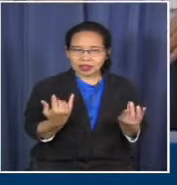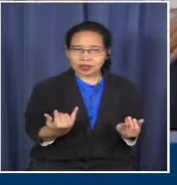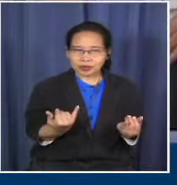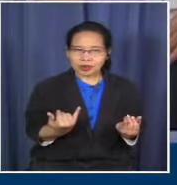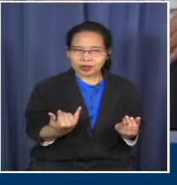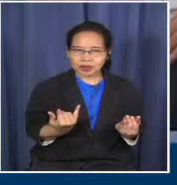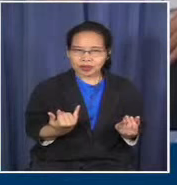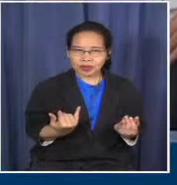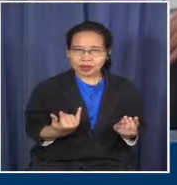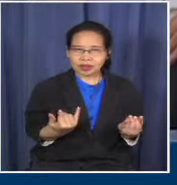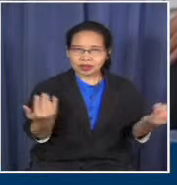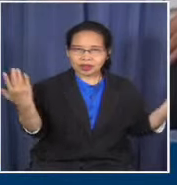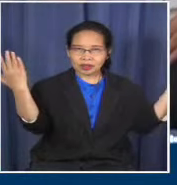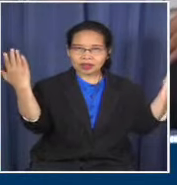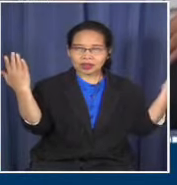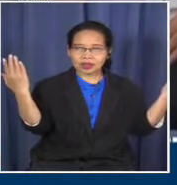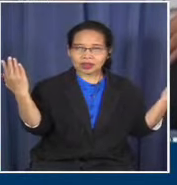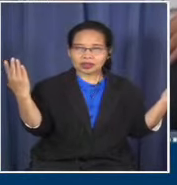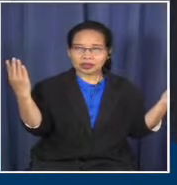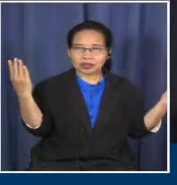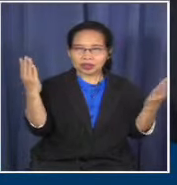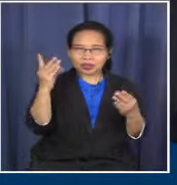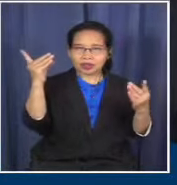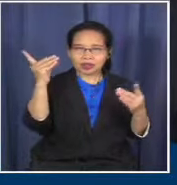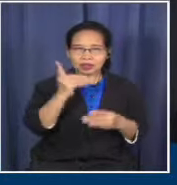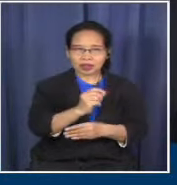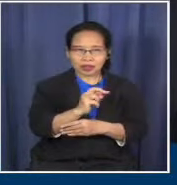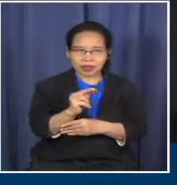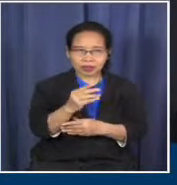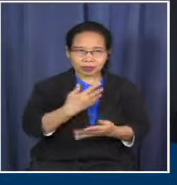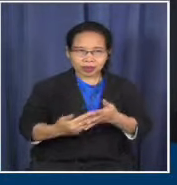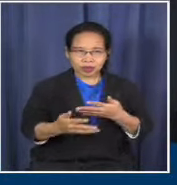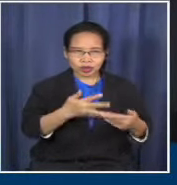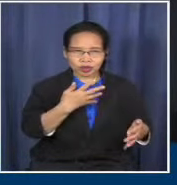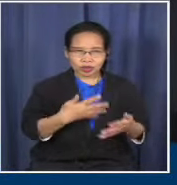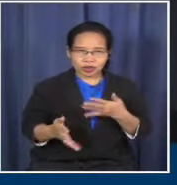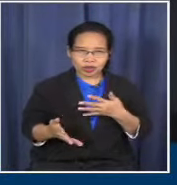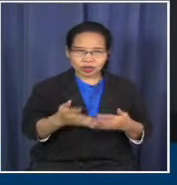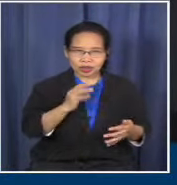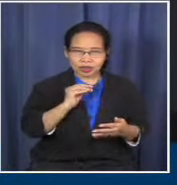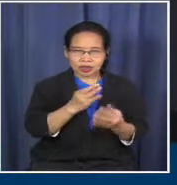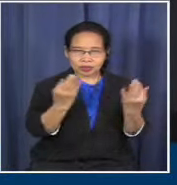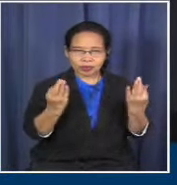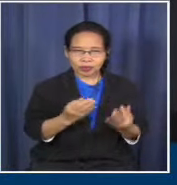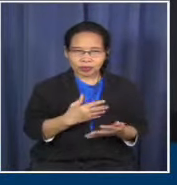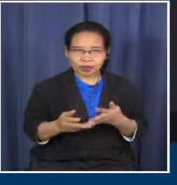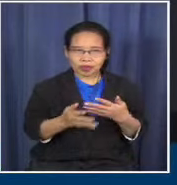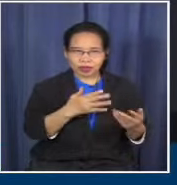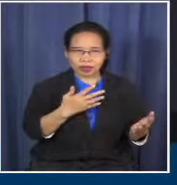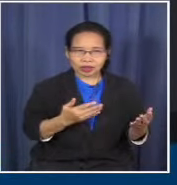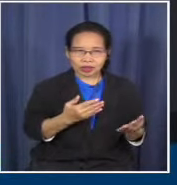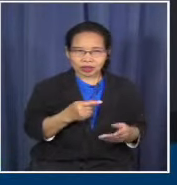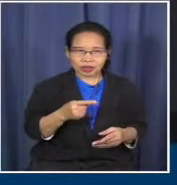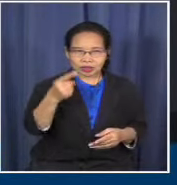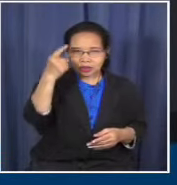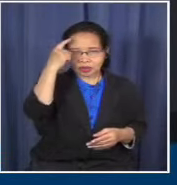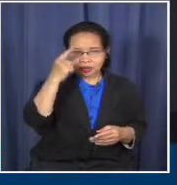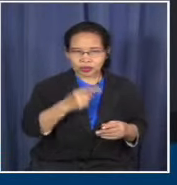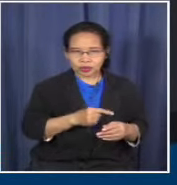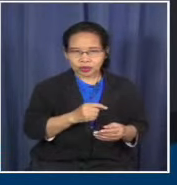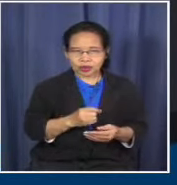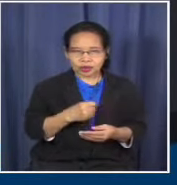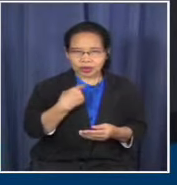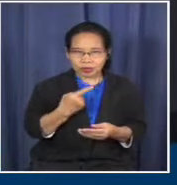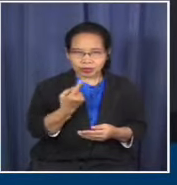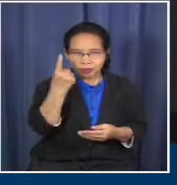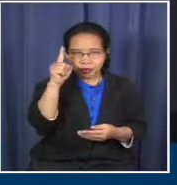earlier, one more thing that they are studying now is the dark matter, Brother Daniel. It's a form of matter thought to account